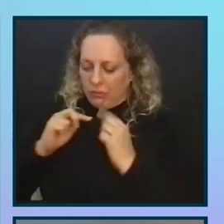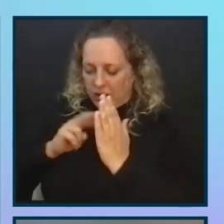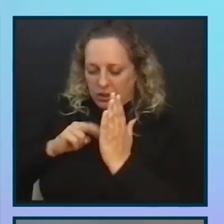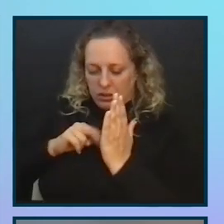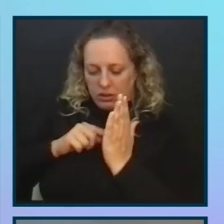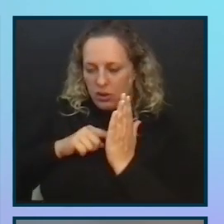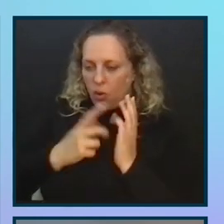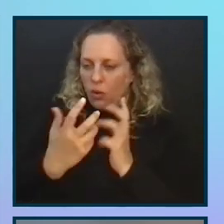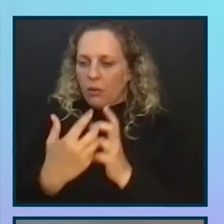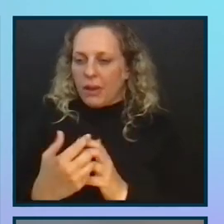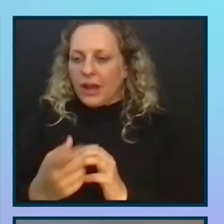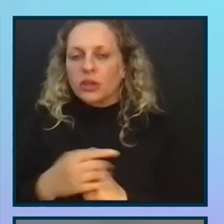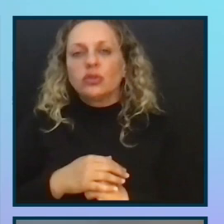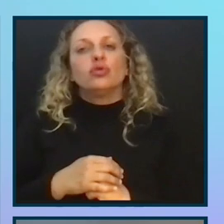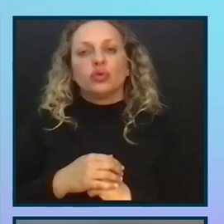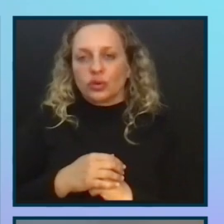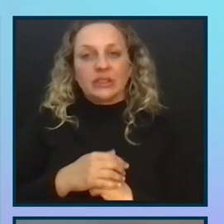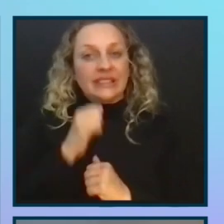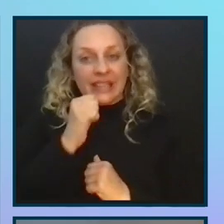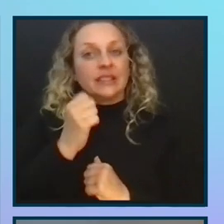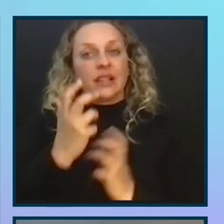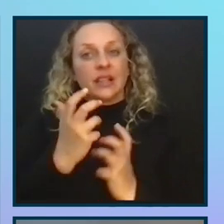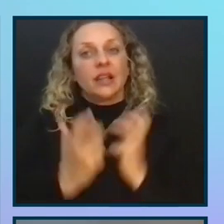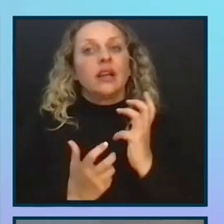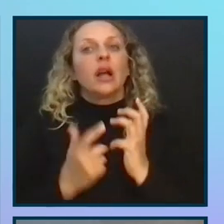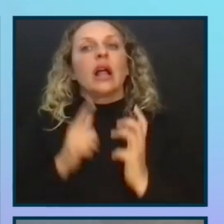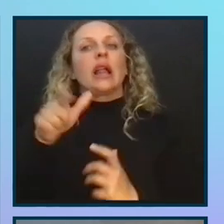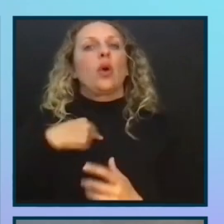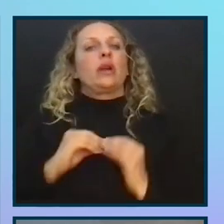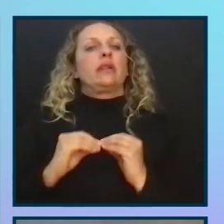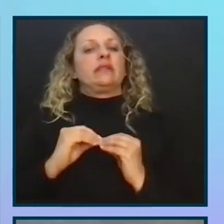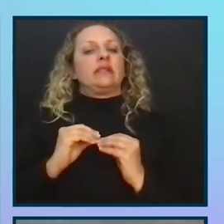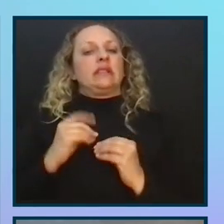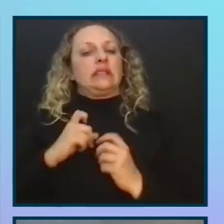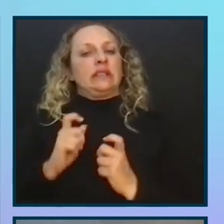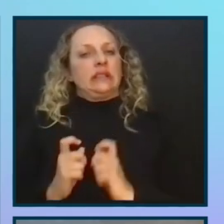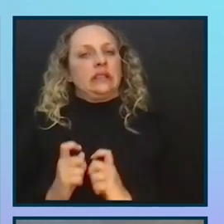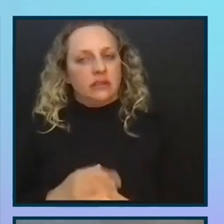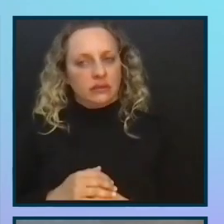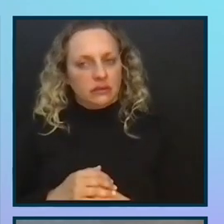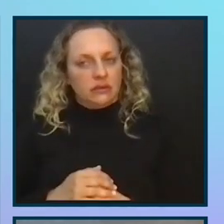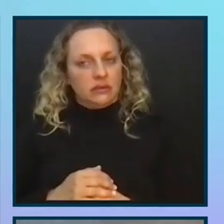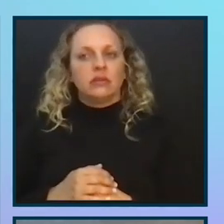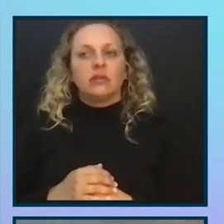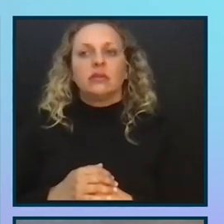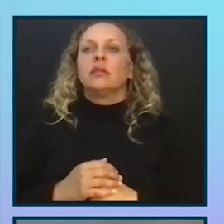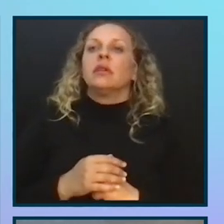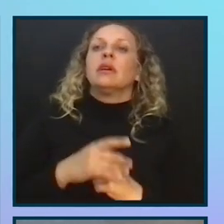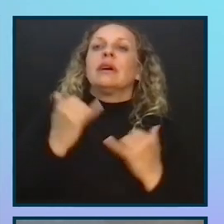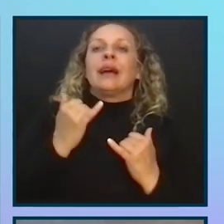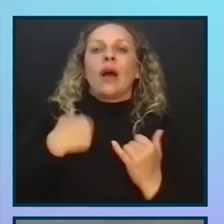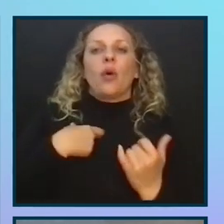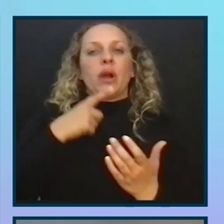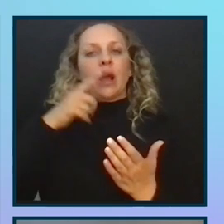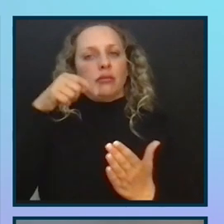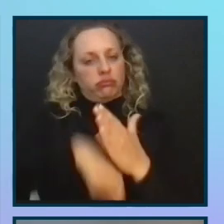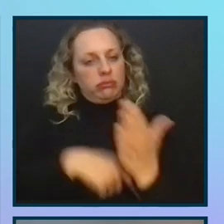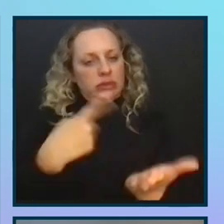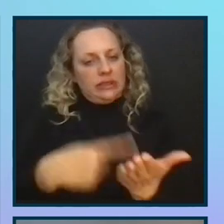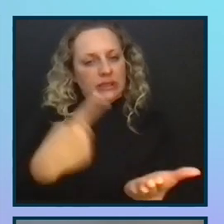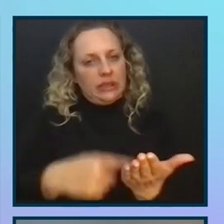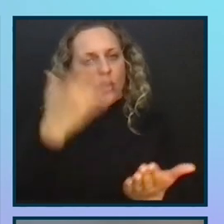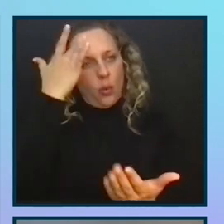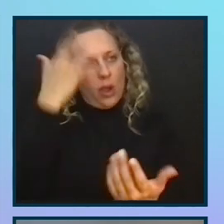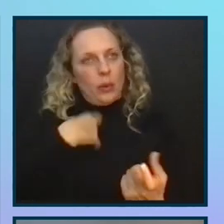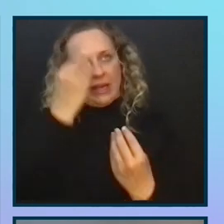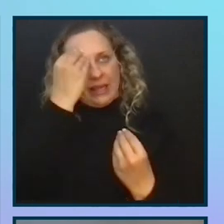definition. But if it doesn't, we can always come back to it later and figure out if we need to iterate. this leads to a deeper discussion of why we need to think